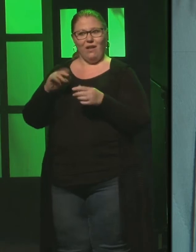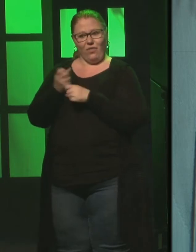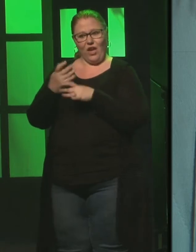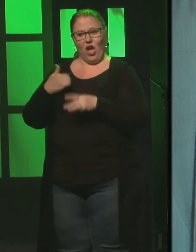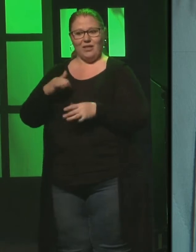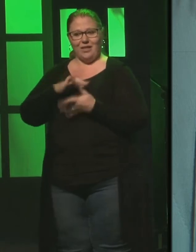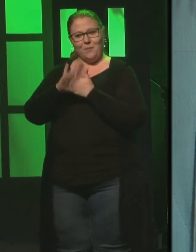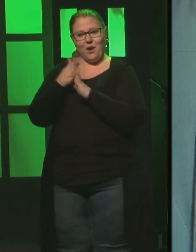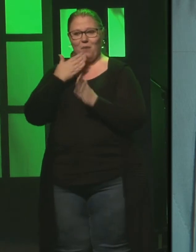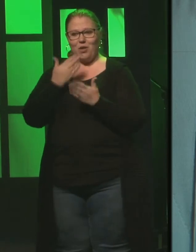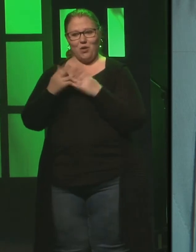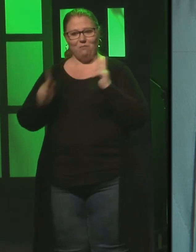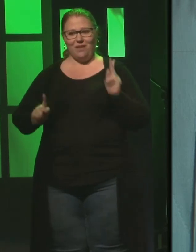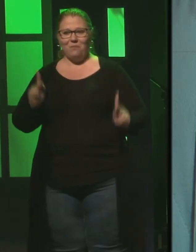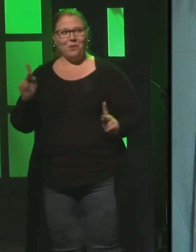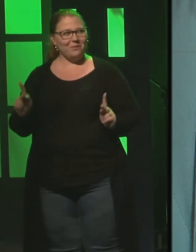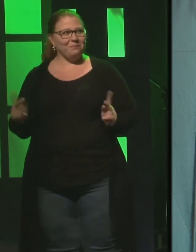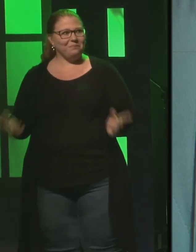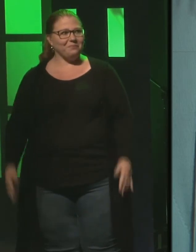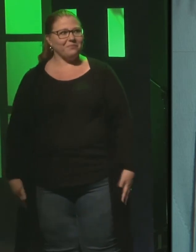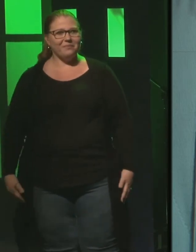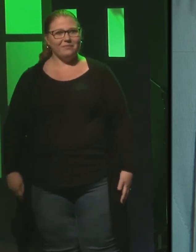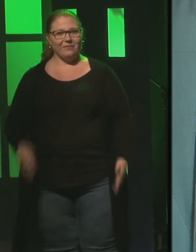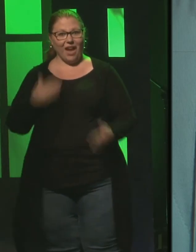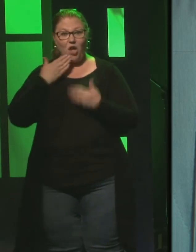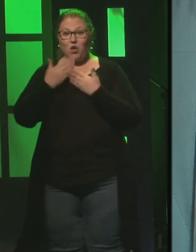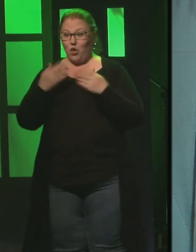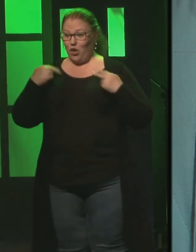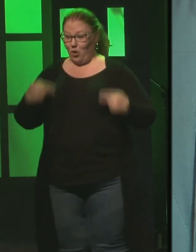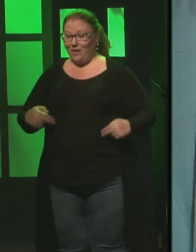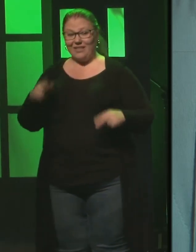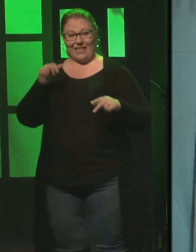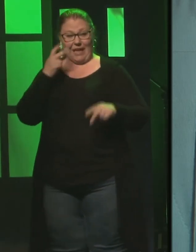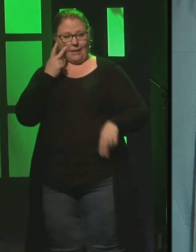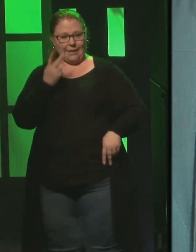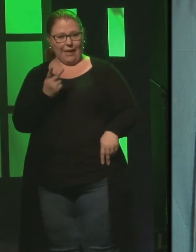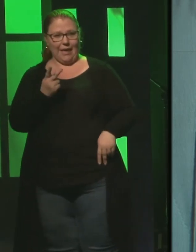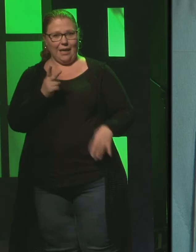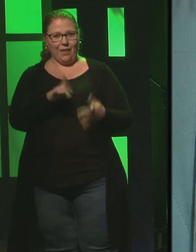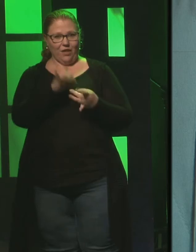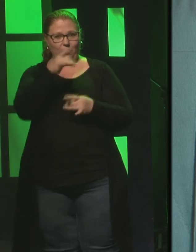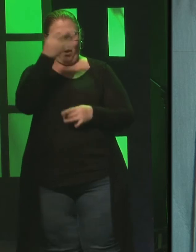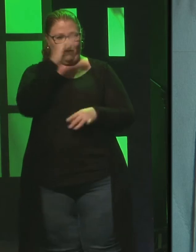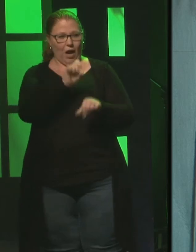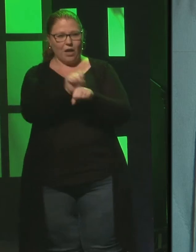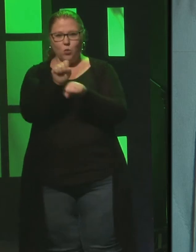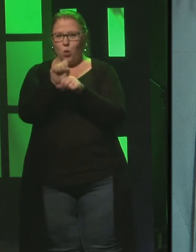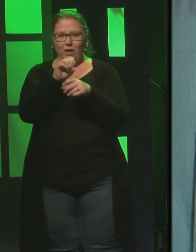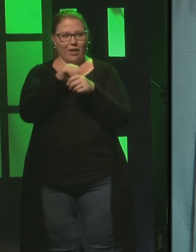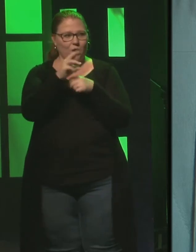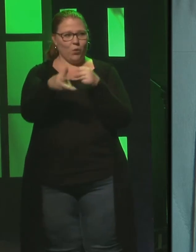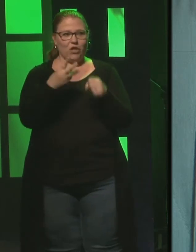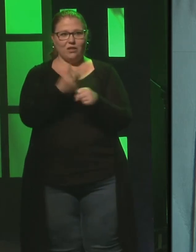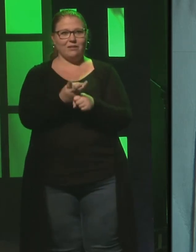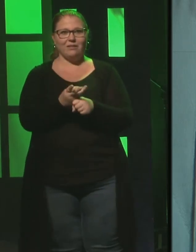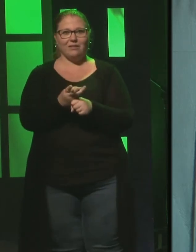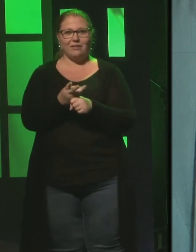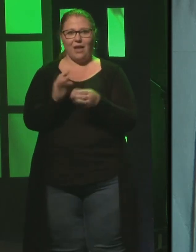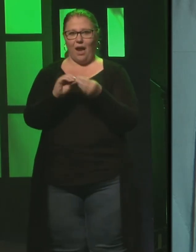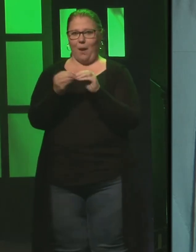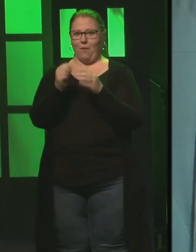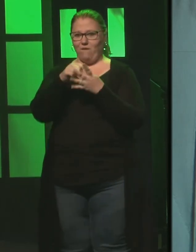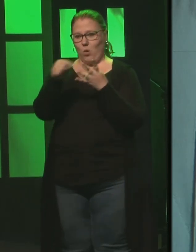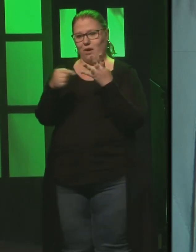good human beings. Good human beings who are able to discern the Spirit of God at work in the world. Here's number